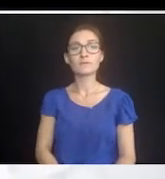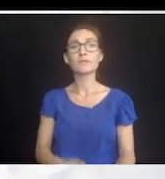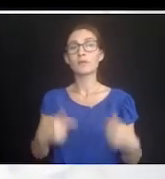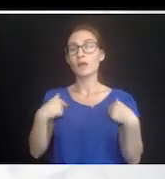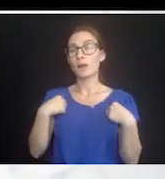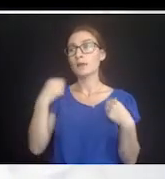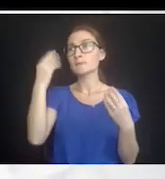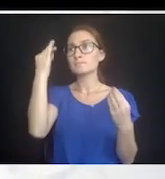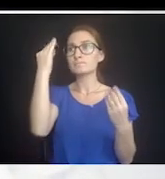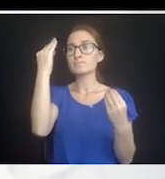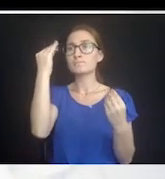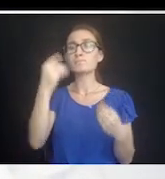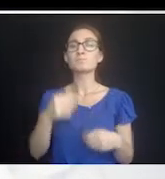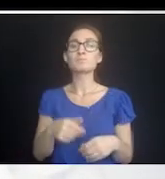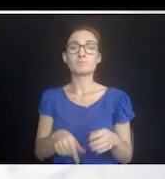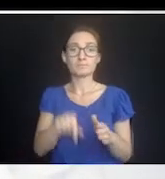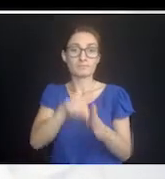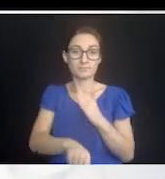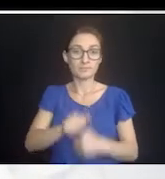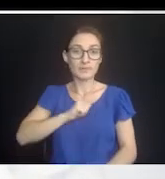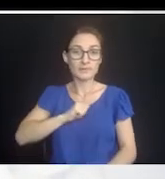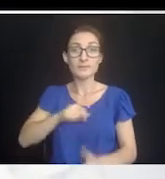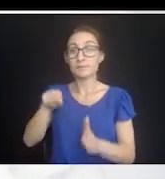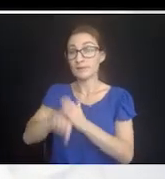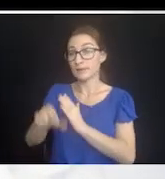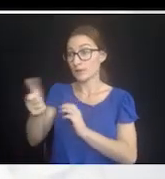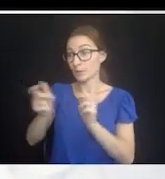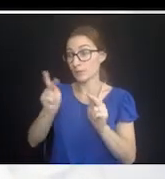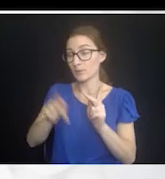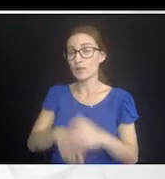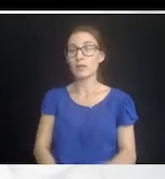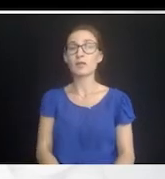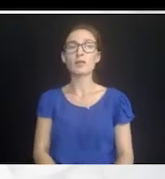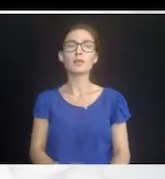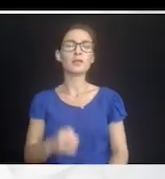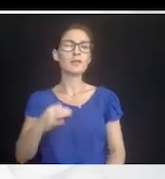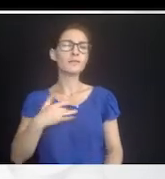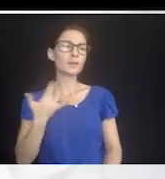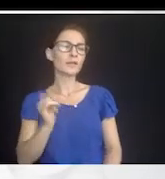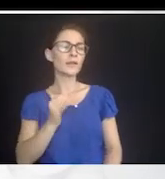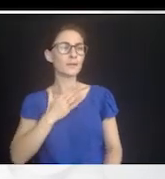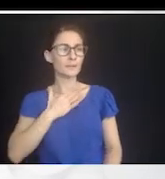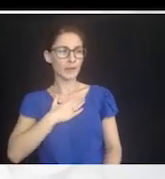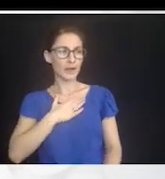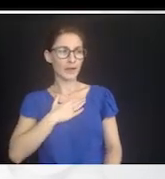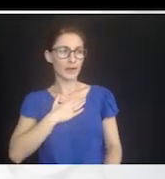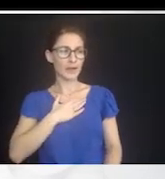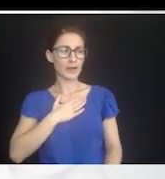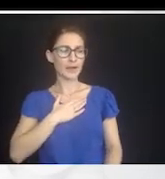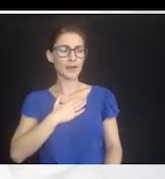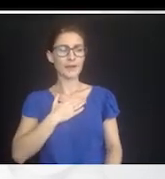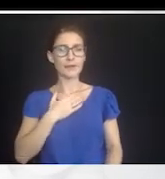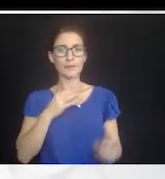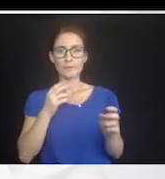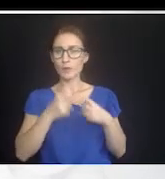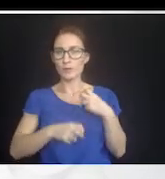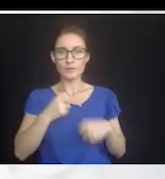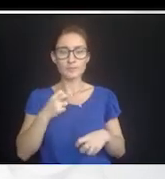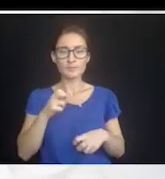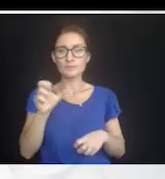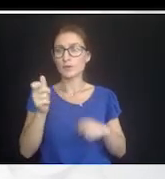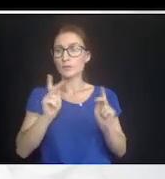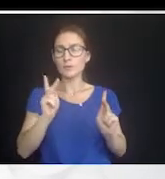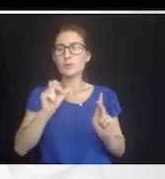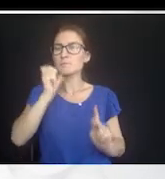was considering suicide. I was having suicidal ideation, homicidal ideation. I